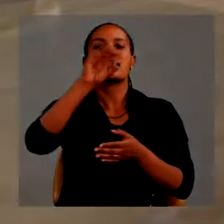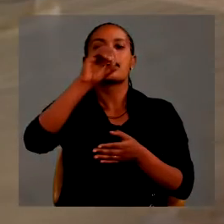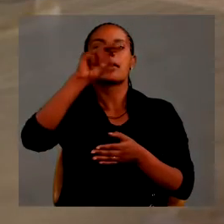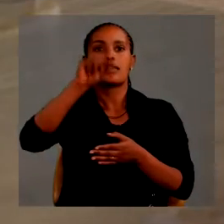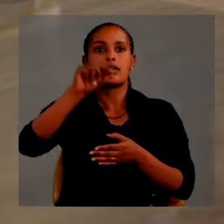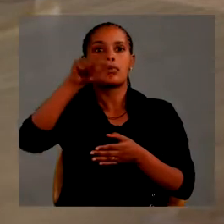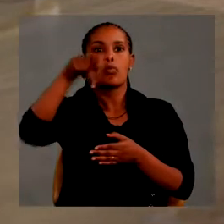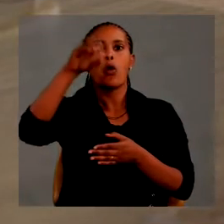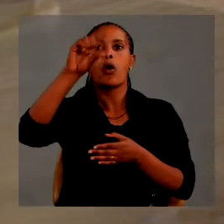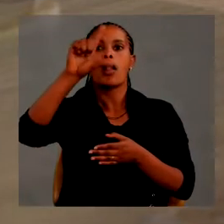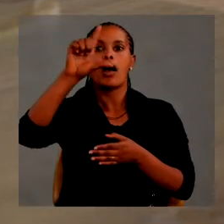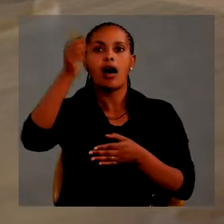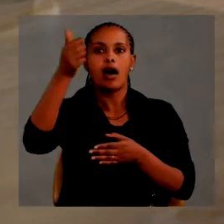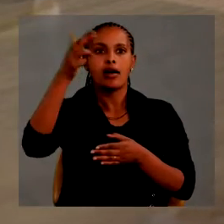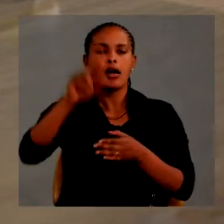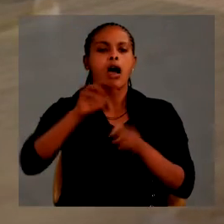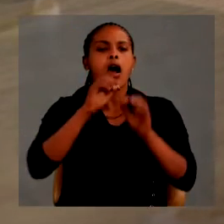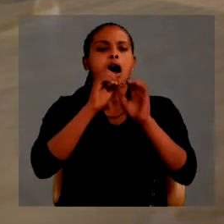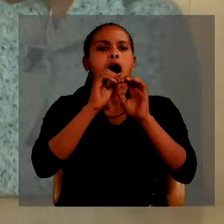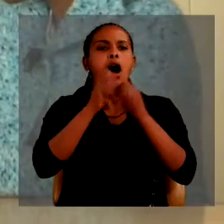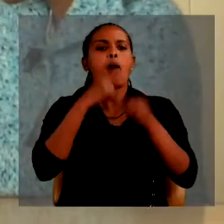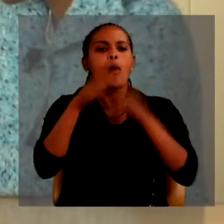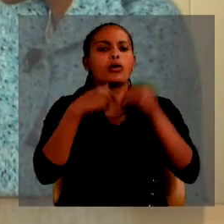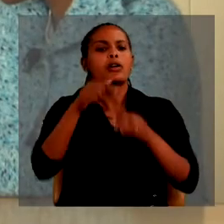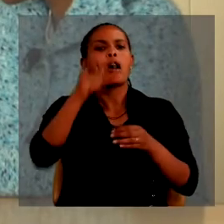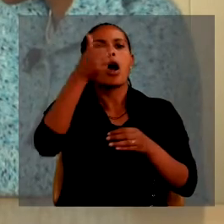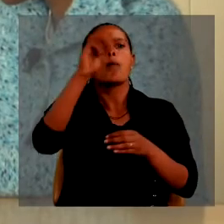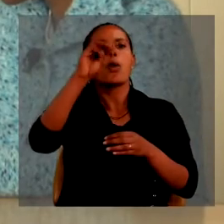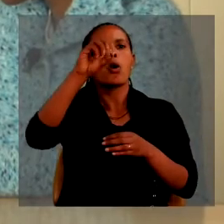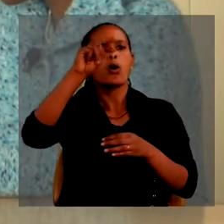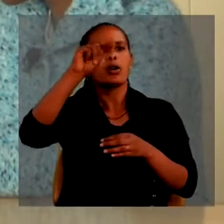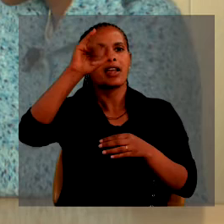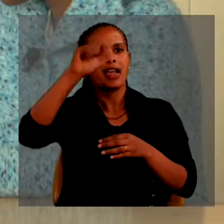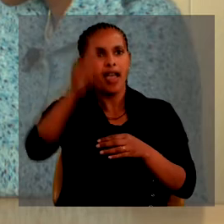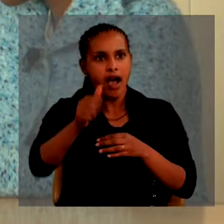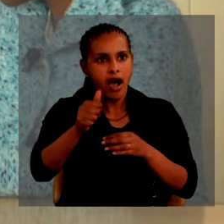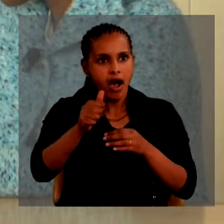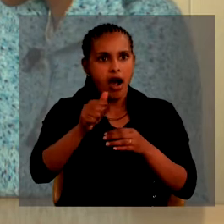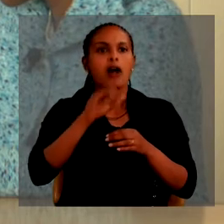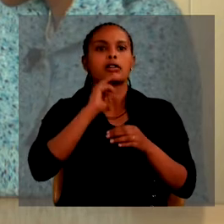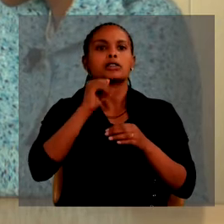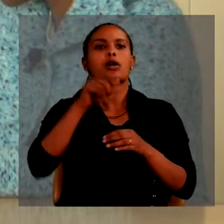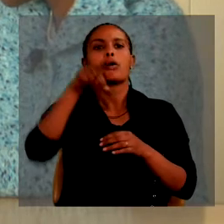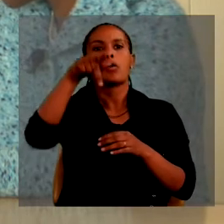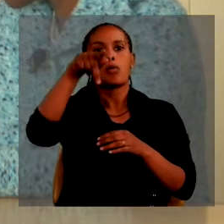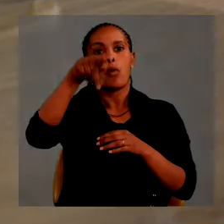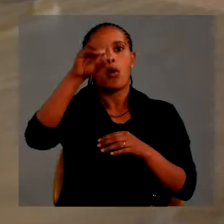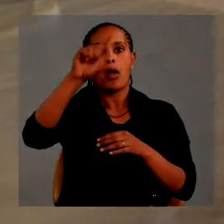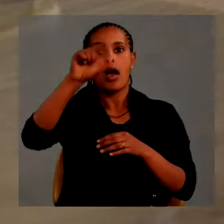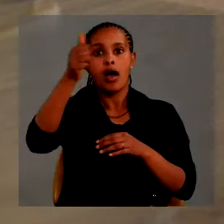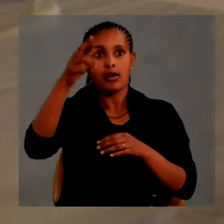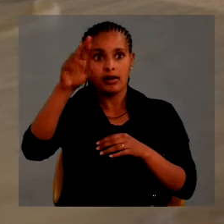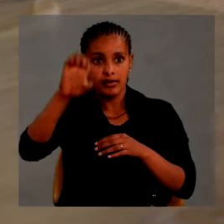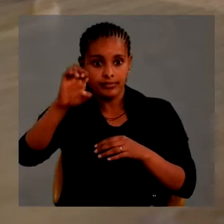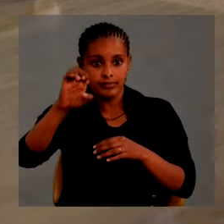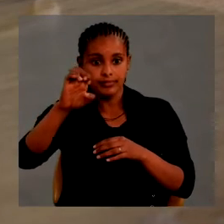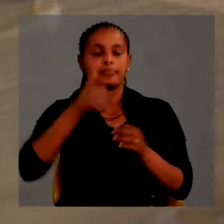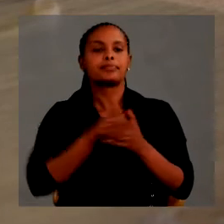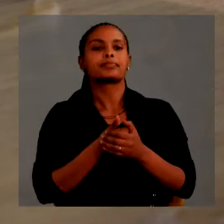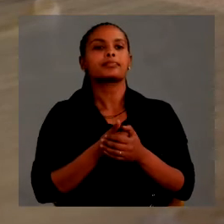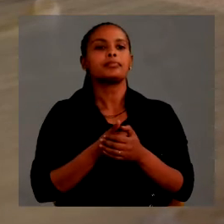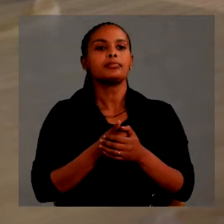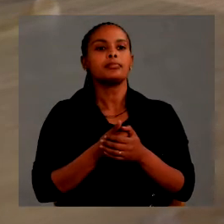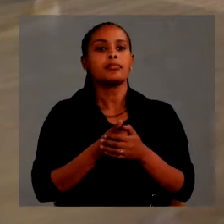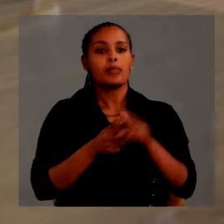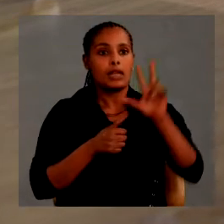Nonpolar. How about ammonia? Ammonia will be polar. Nitrogen, hydrogen.